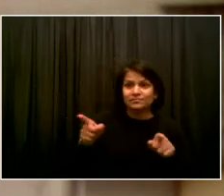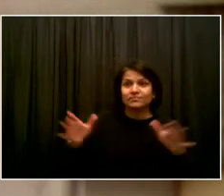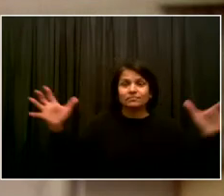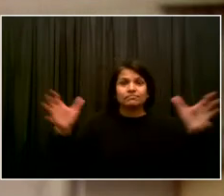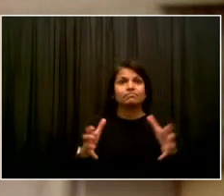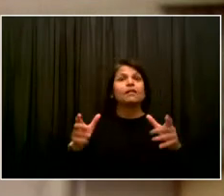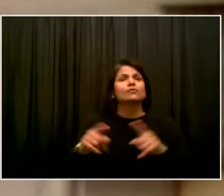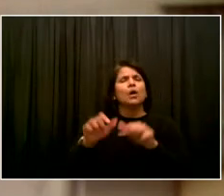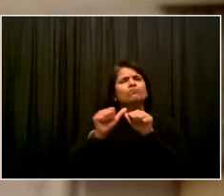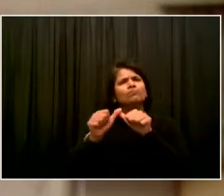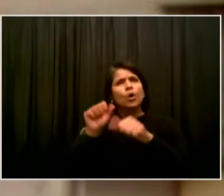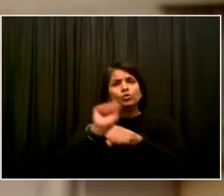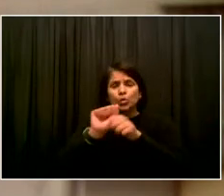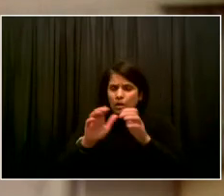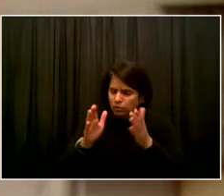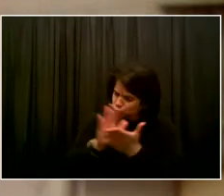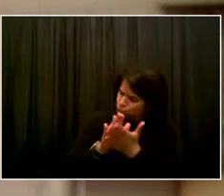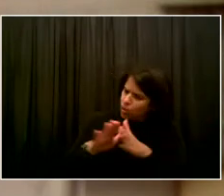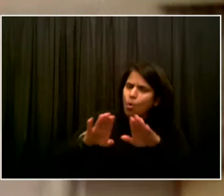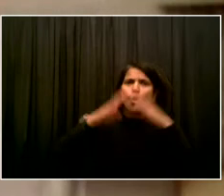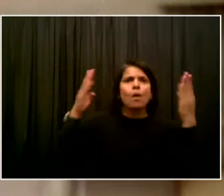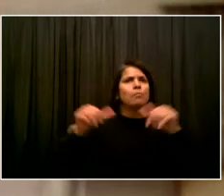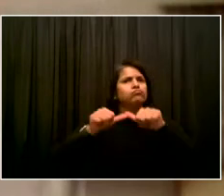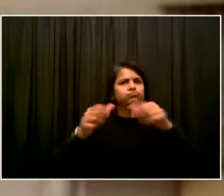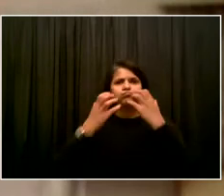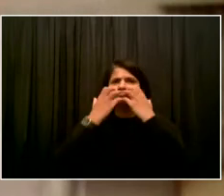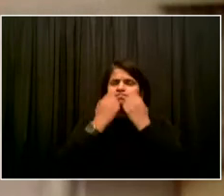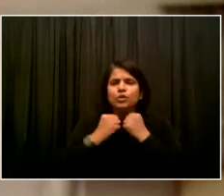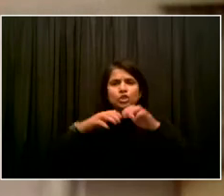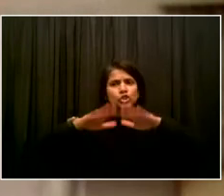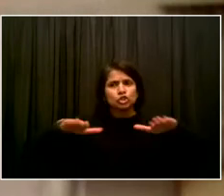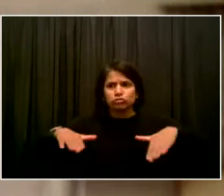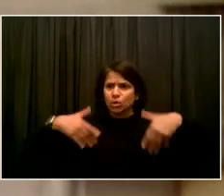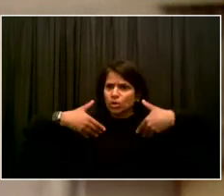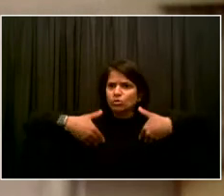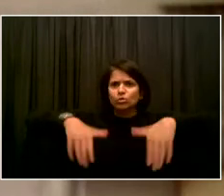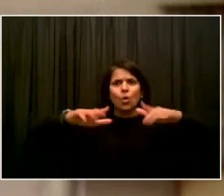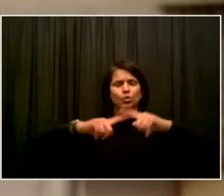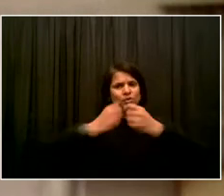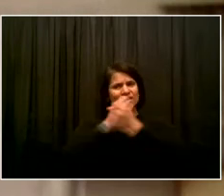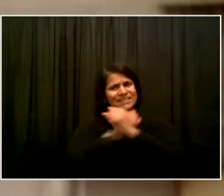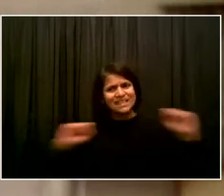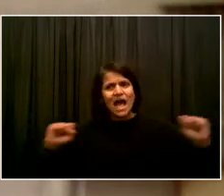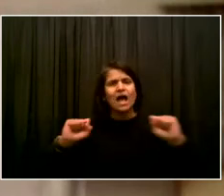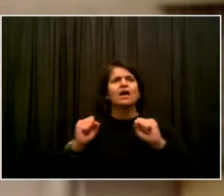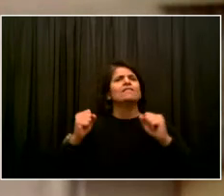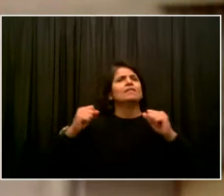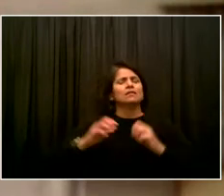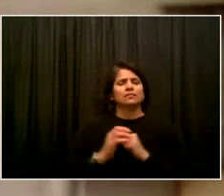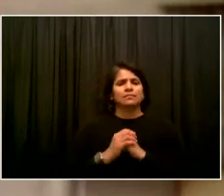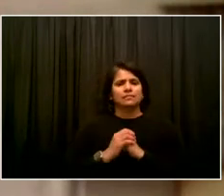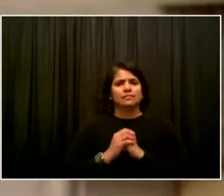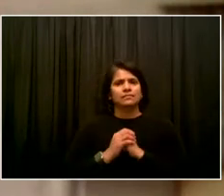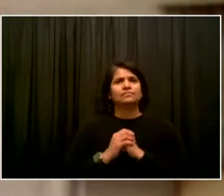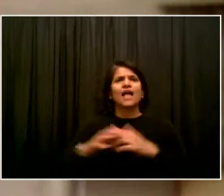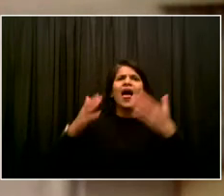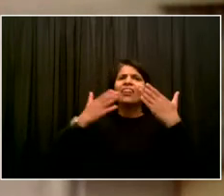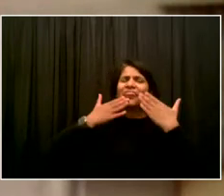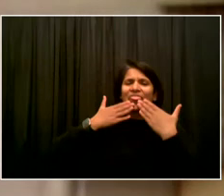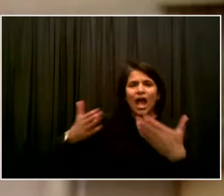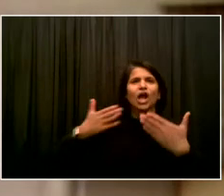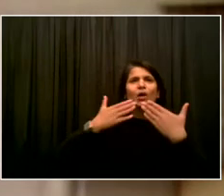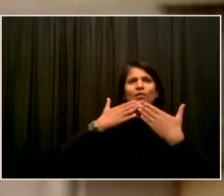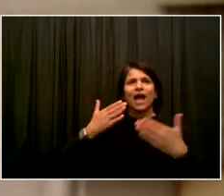as our paramount goal of protecting public health. So I want to thank you for inviting me to participate here. Collective New Year's resolution, let's beat